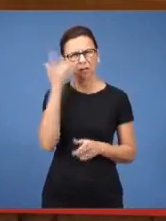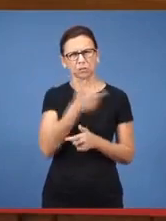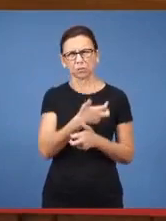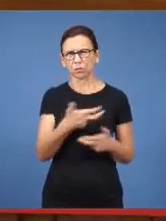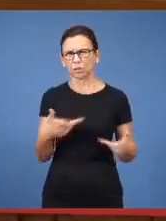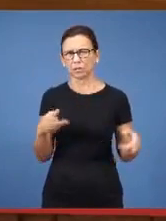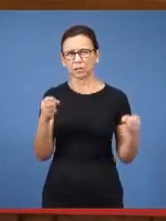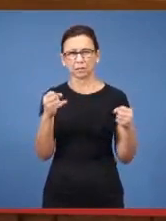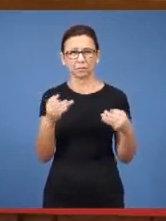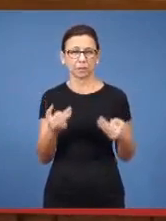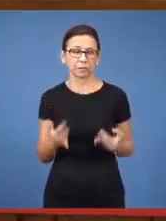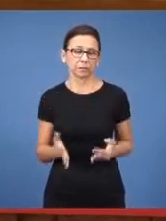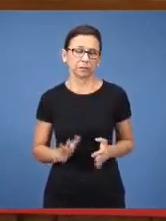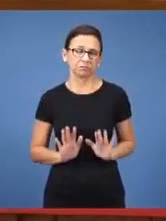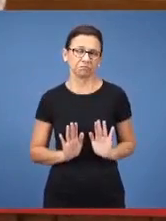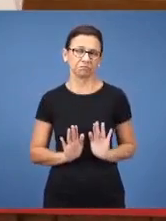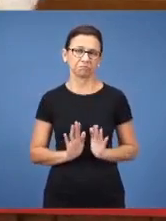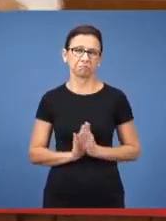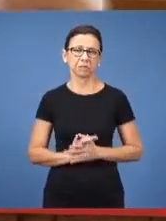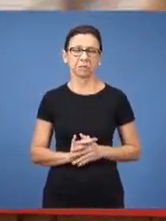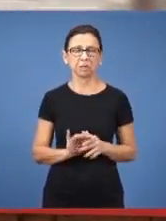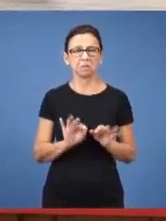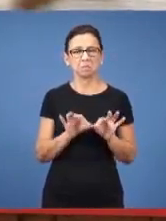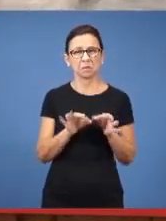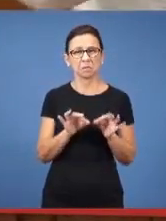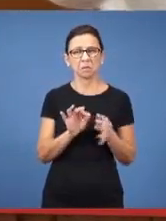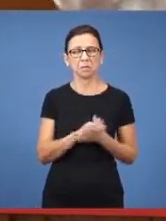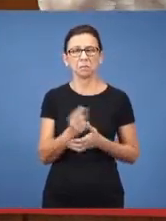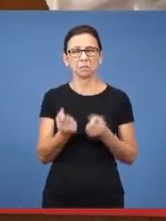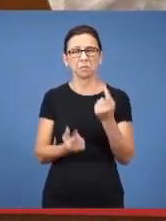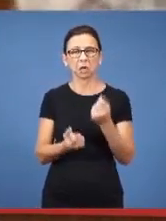are many other things that need to be explained.